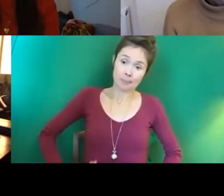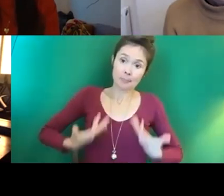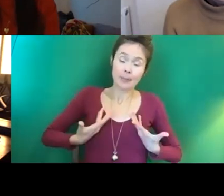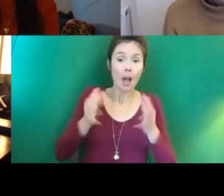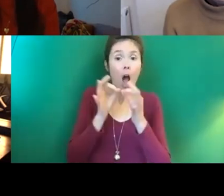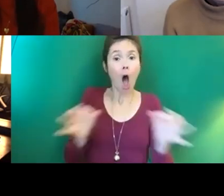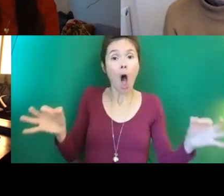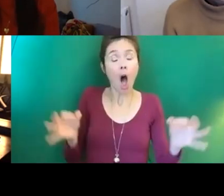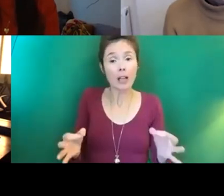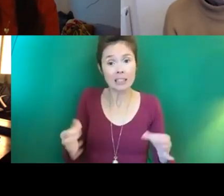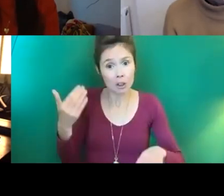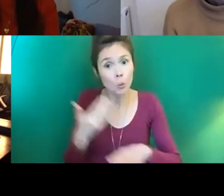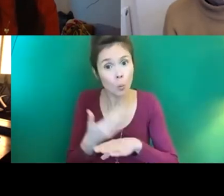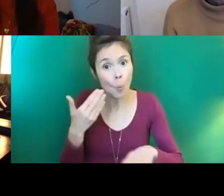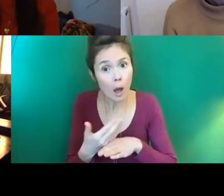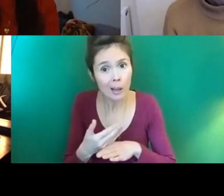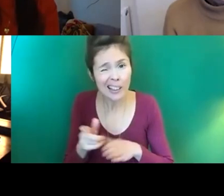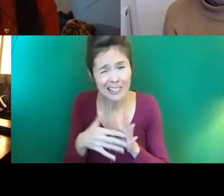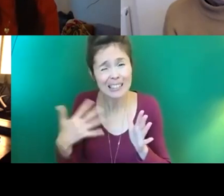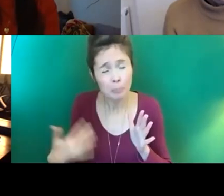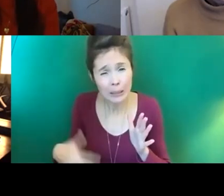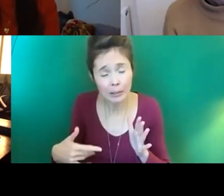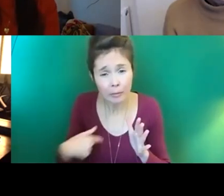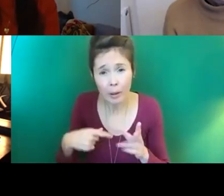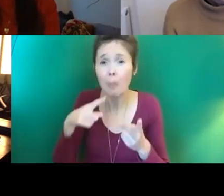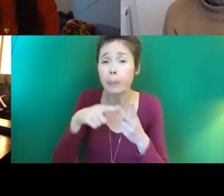disabled artist. How do you get funding to create a project?